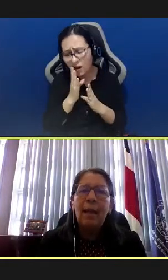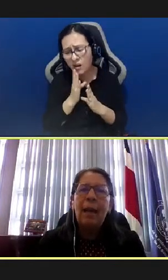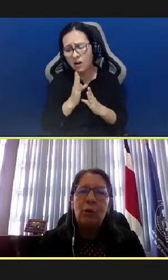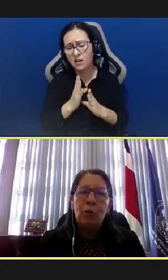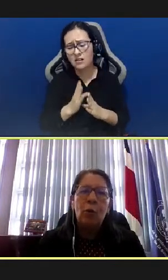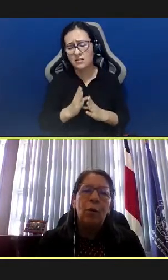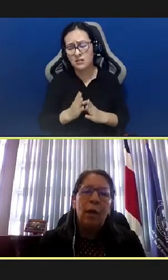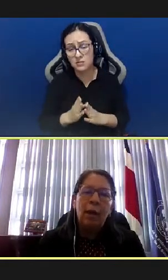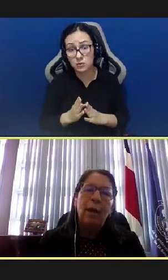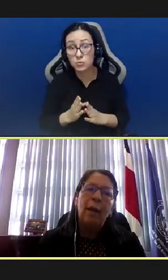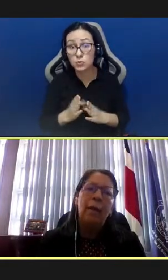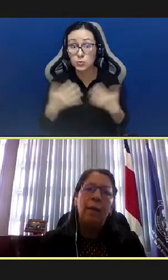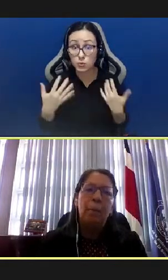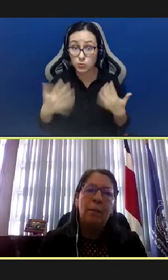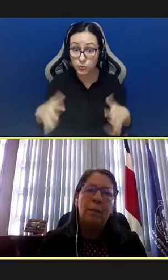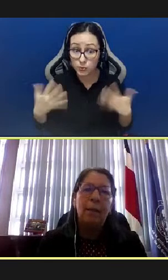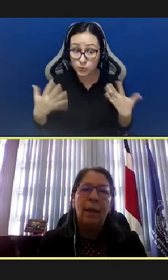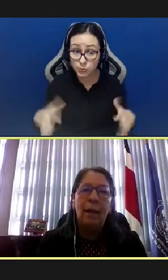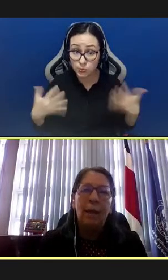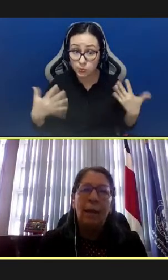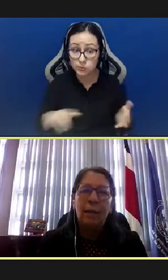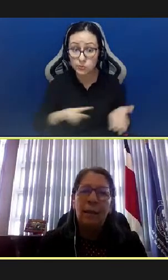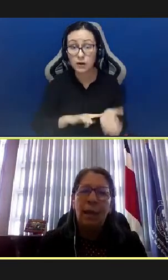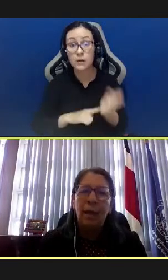suffering from symptoms of depression.